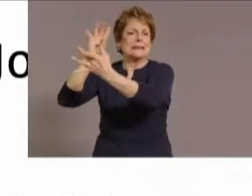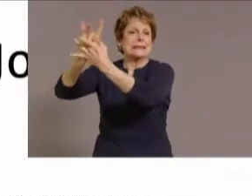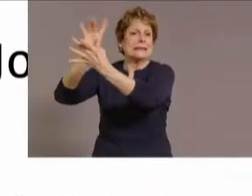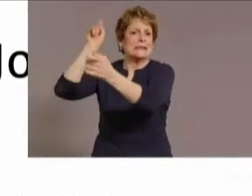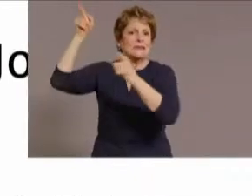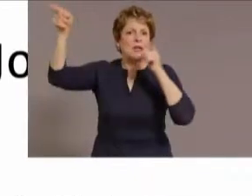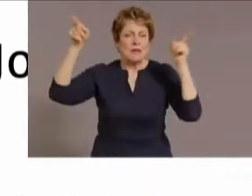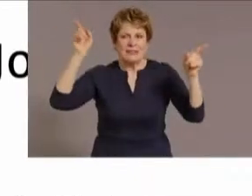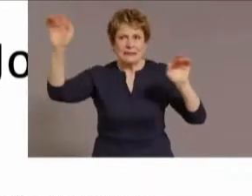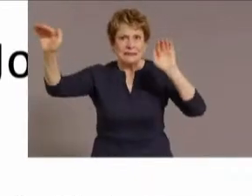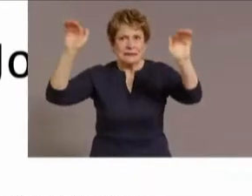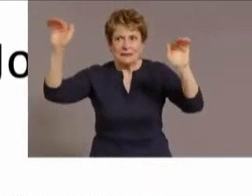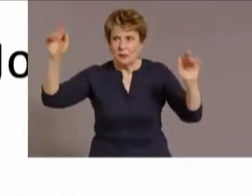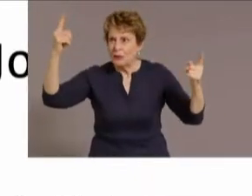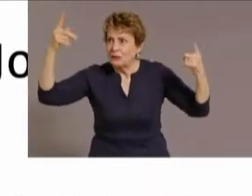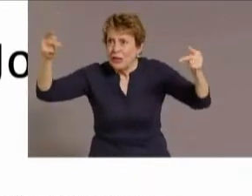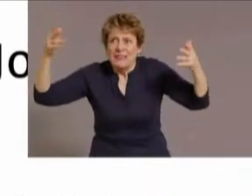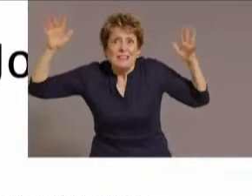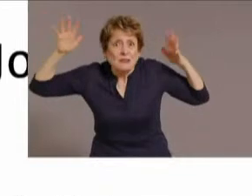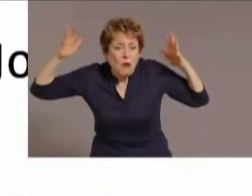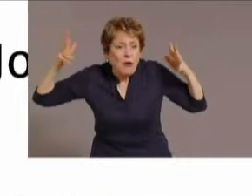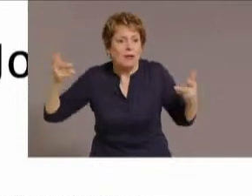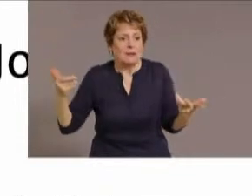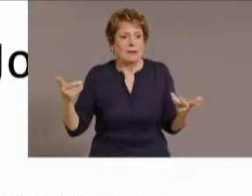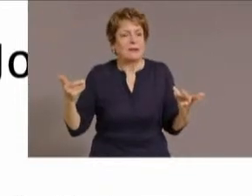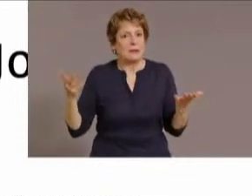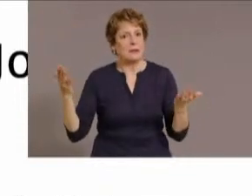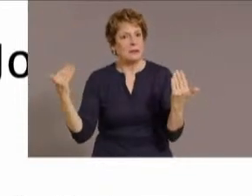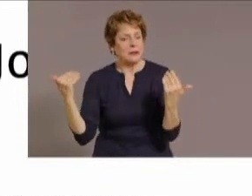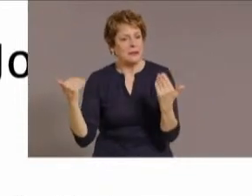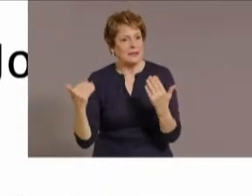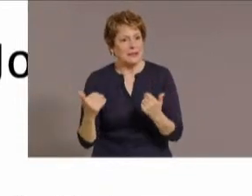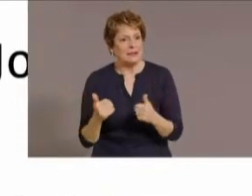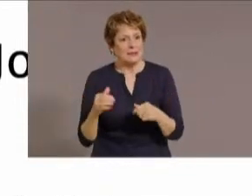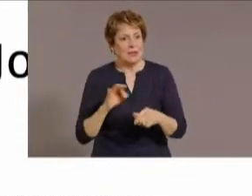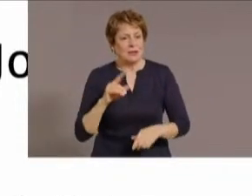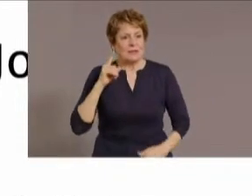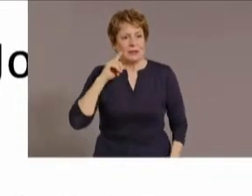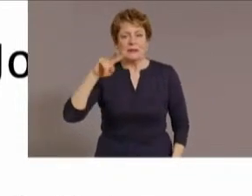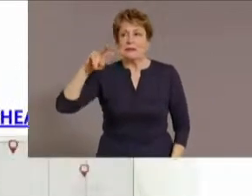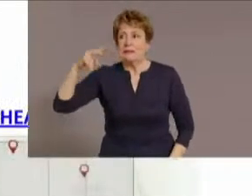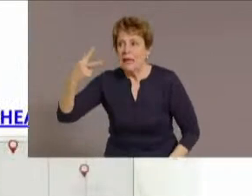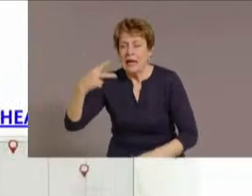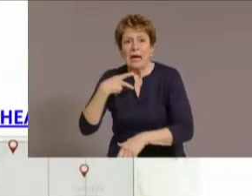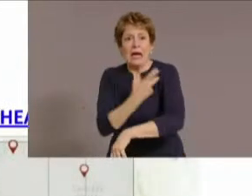served areas, and those individuals that would be difficult to find for a second dose.